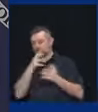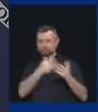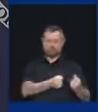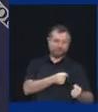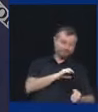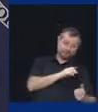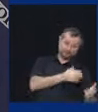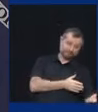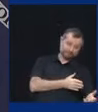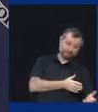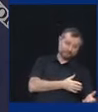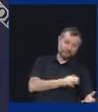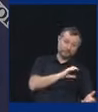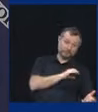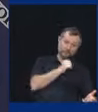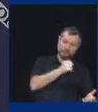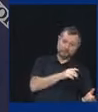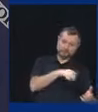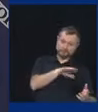It's frustrating the community.